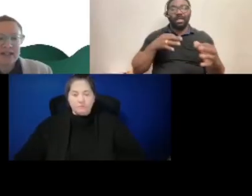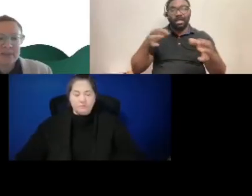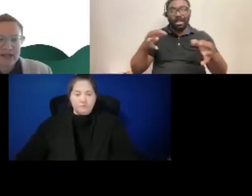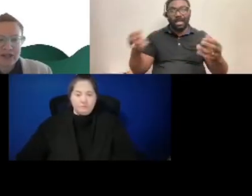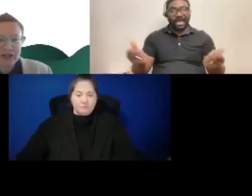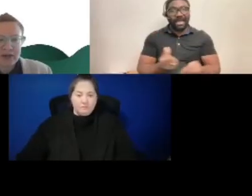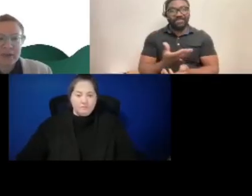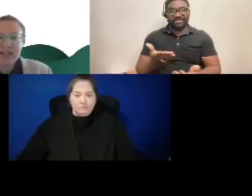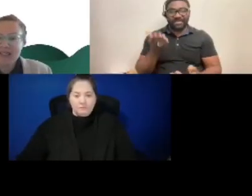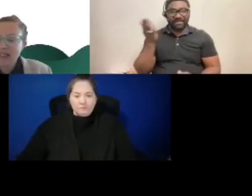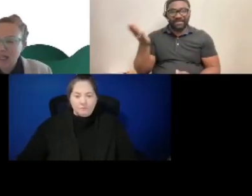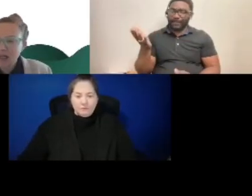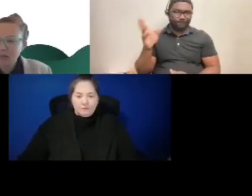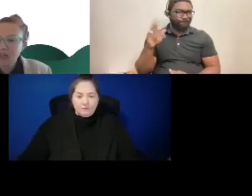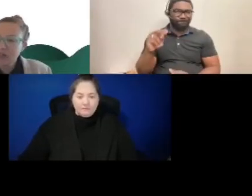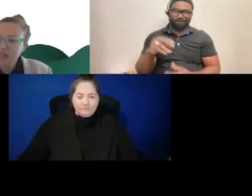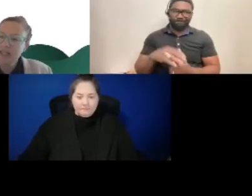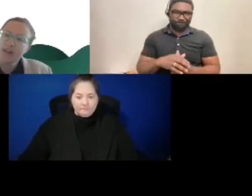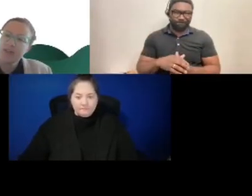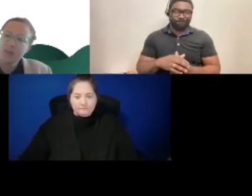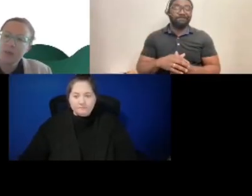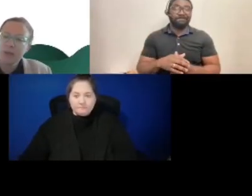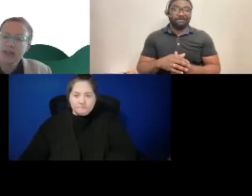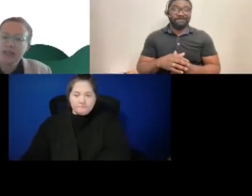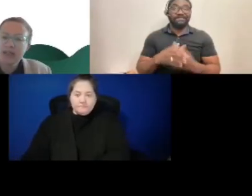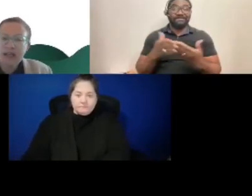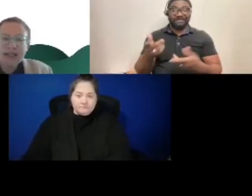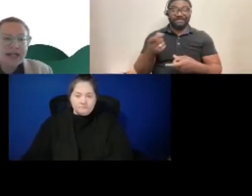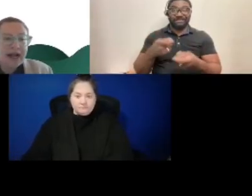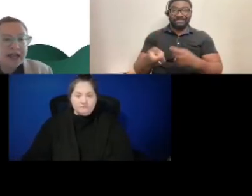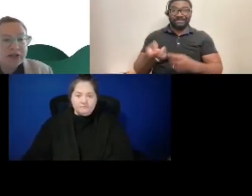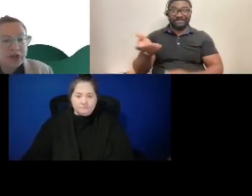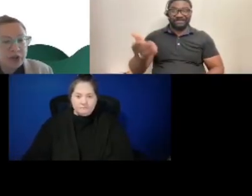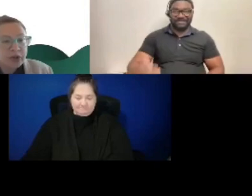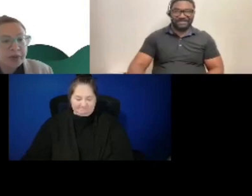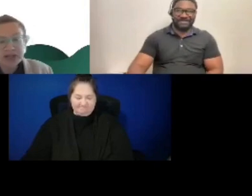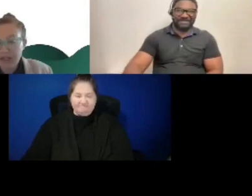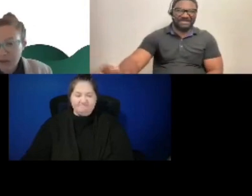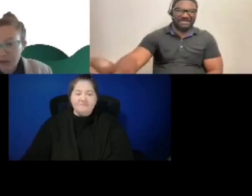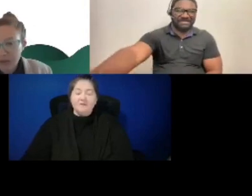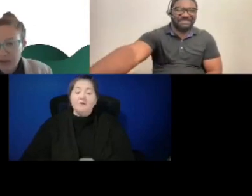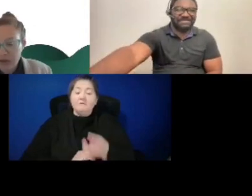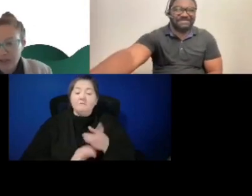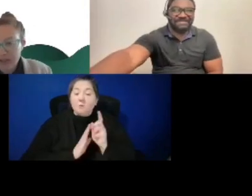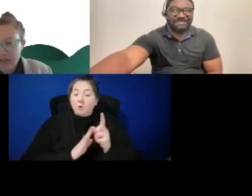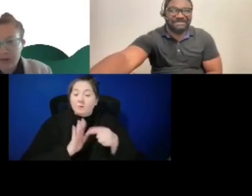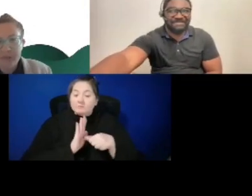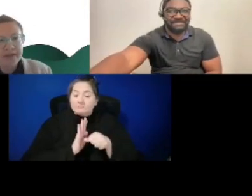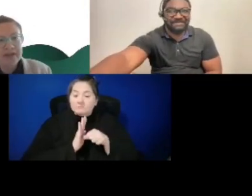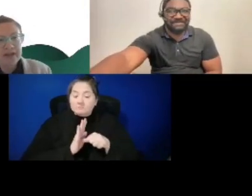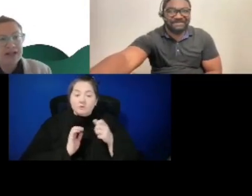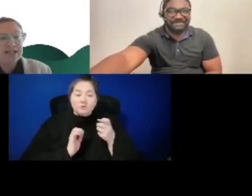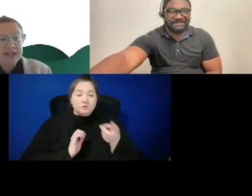you can find on this page, but instead I'm just going to take a few moments to highlight two particular